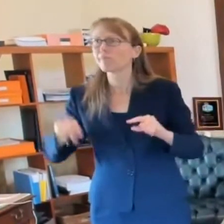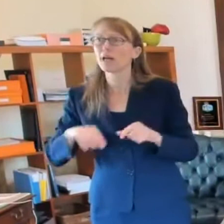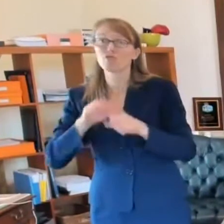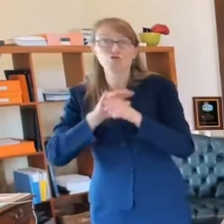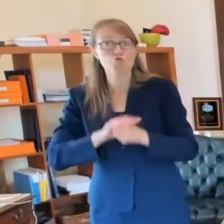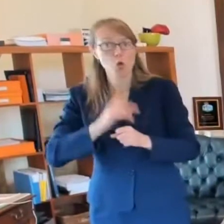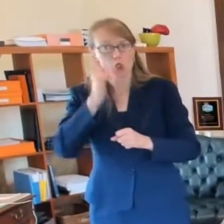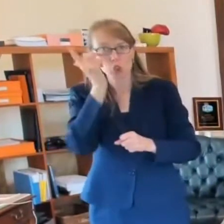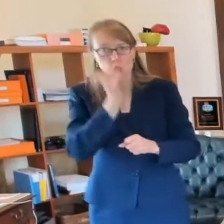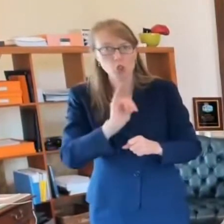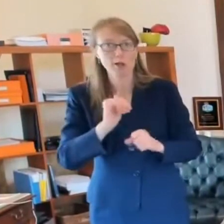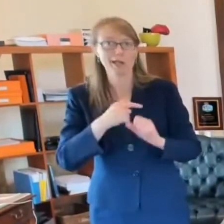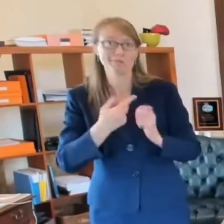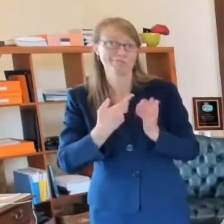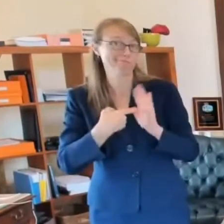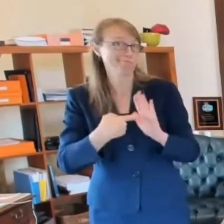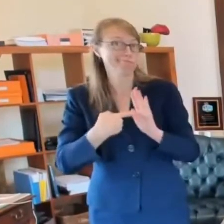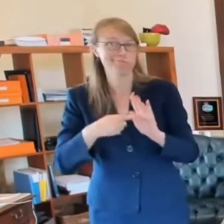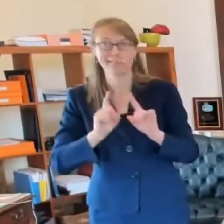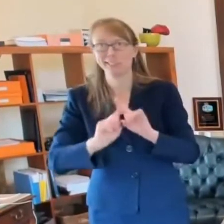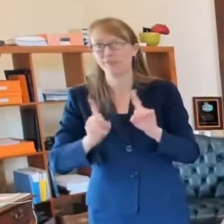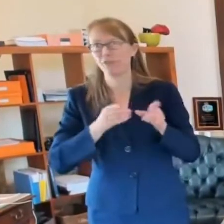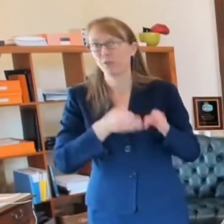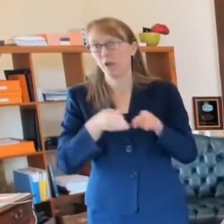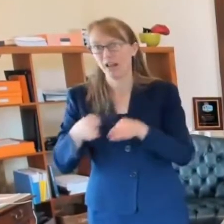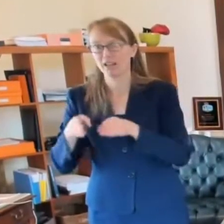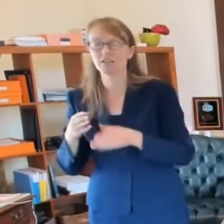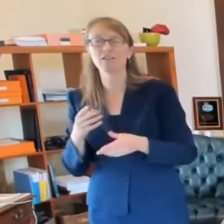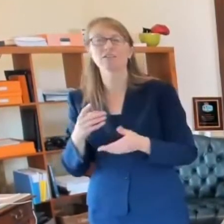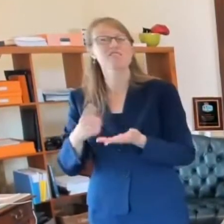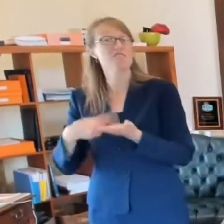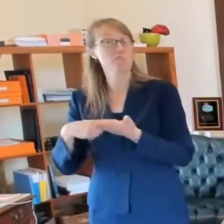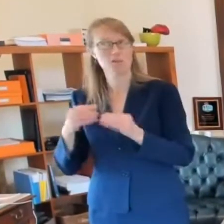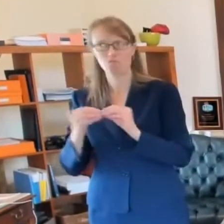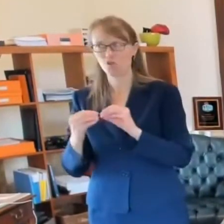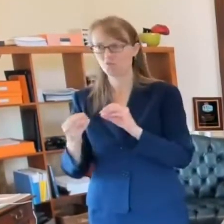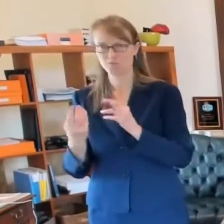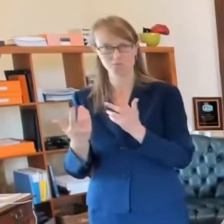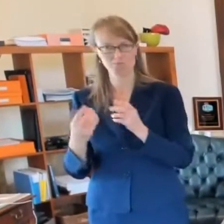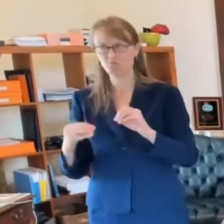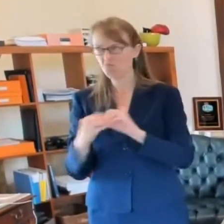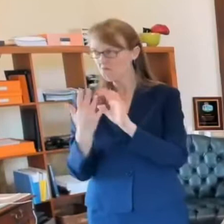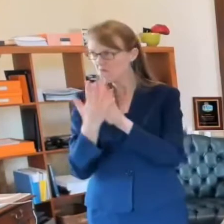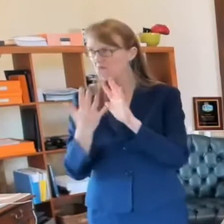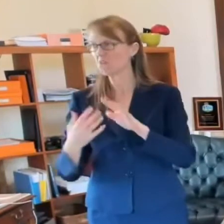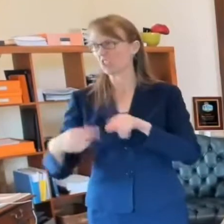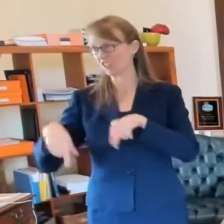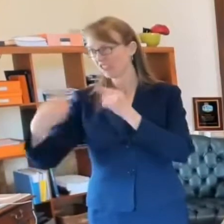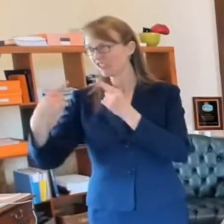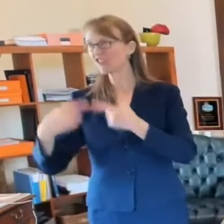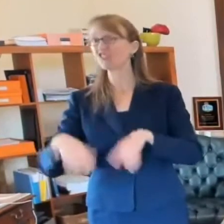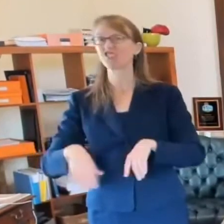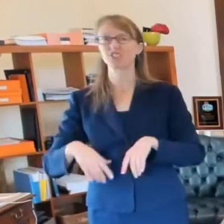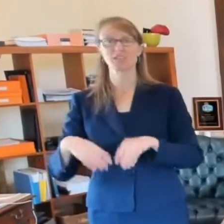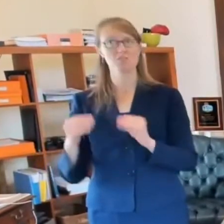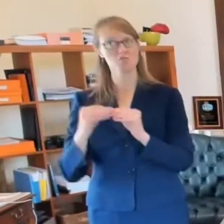out is more disputes, more personal disputes, more gunfire. And as you all know, we are seeing that in every major city